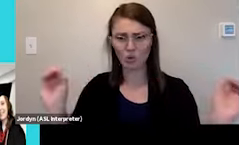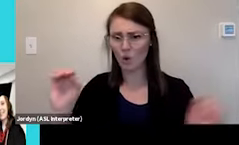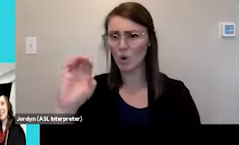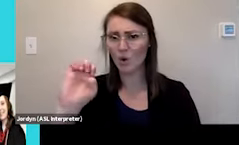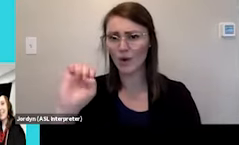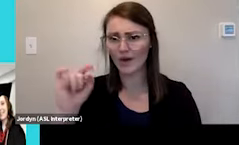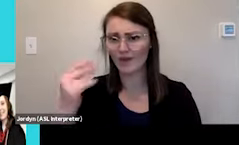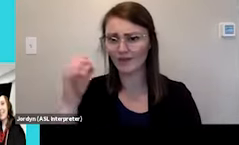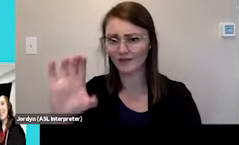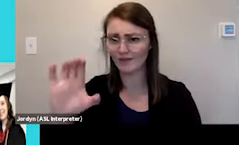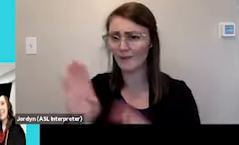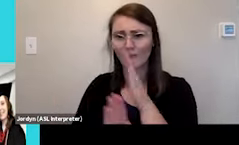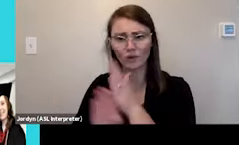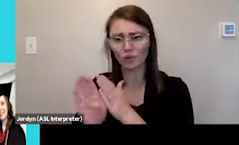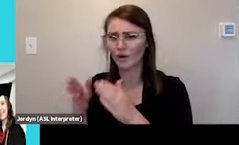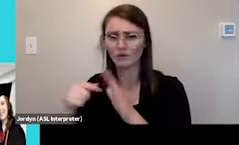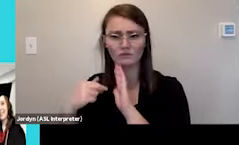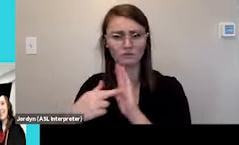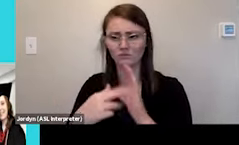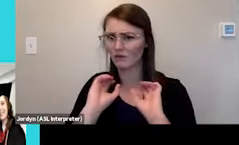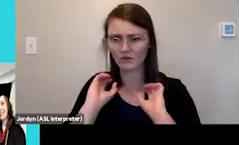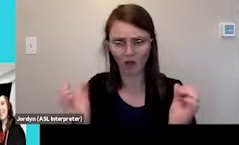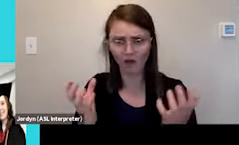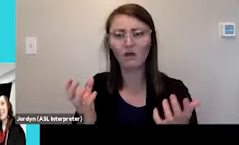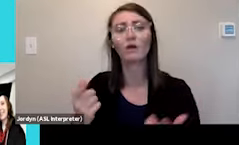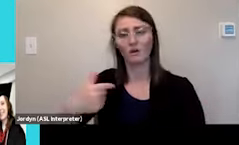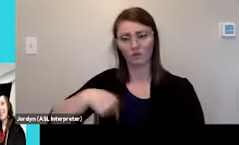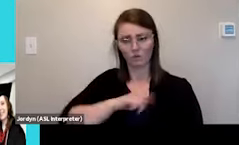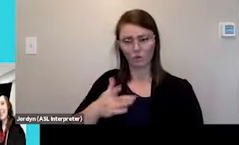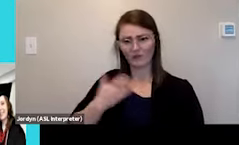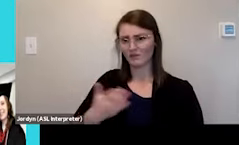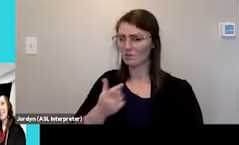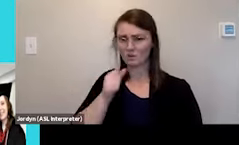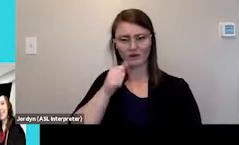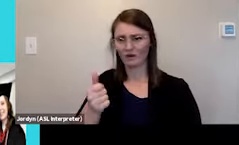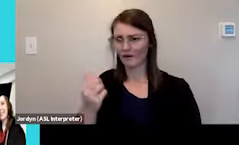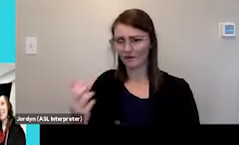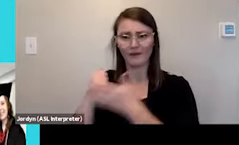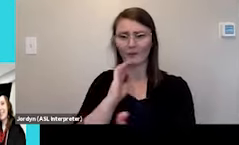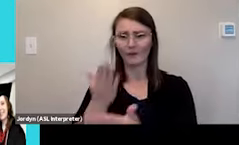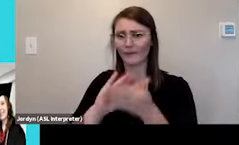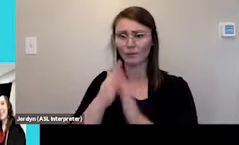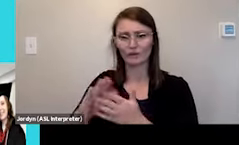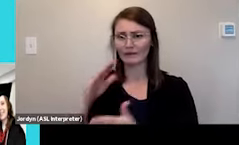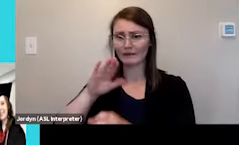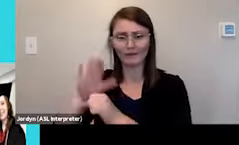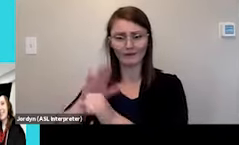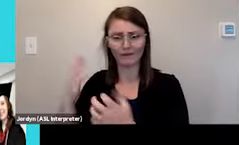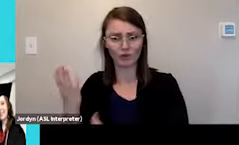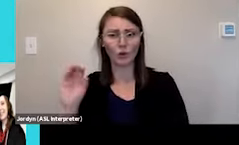representation in that group, and we felt that we were badly underserving this community as an institution at Ohio State